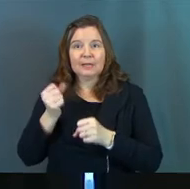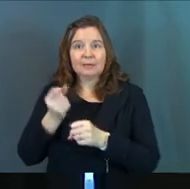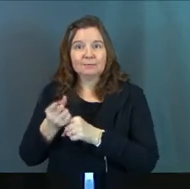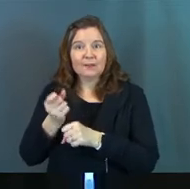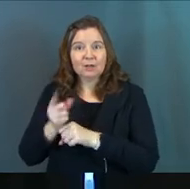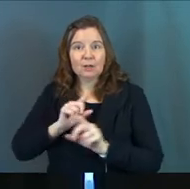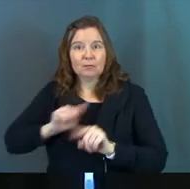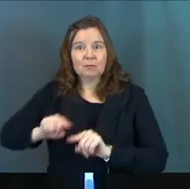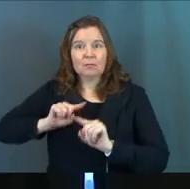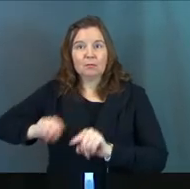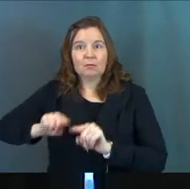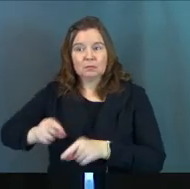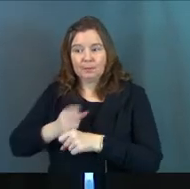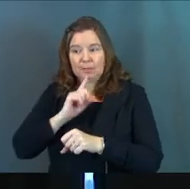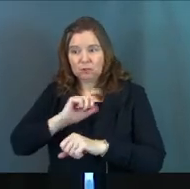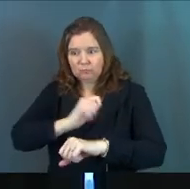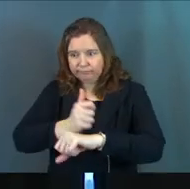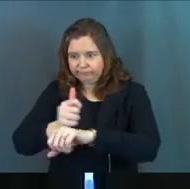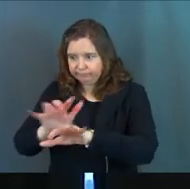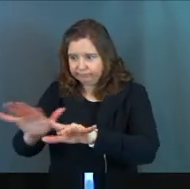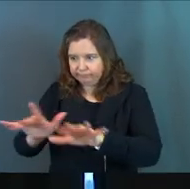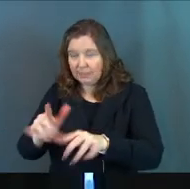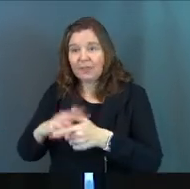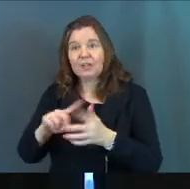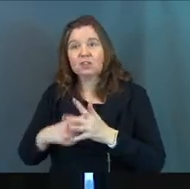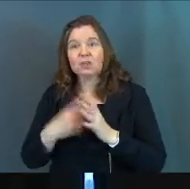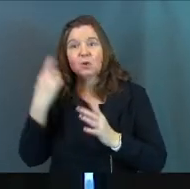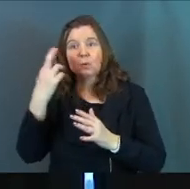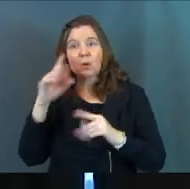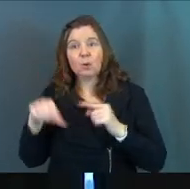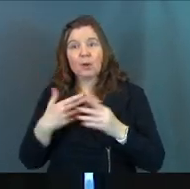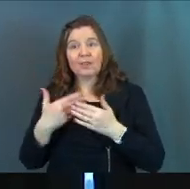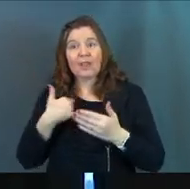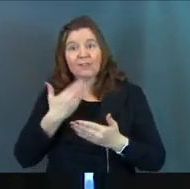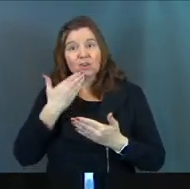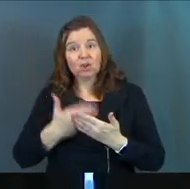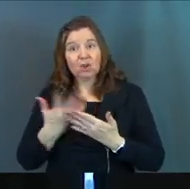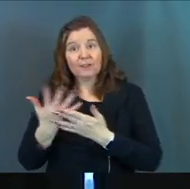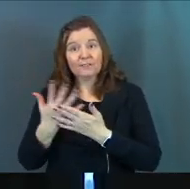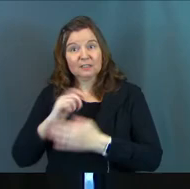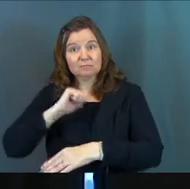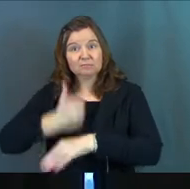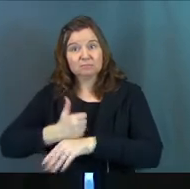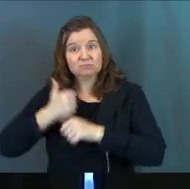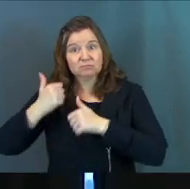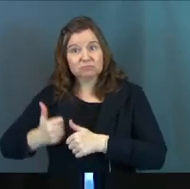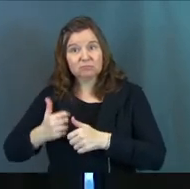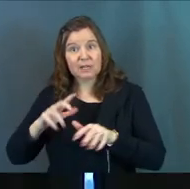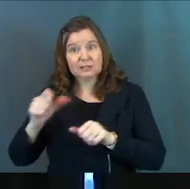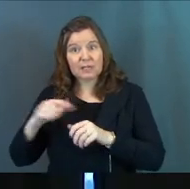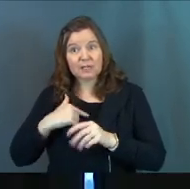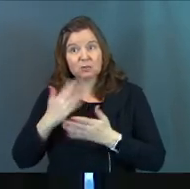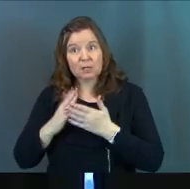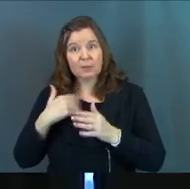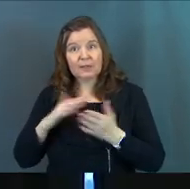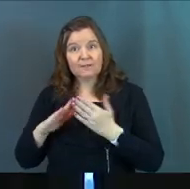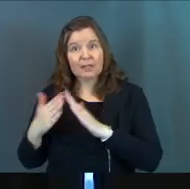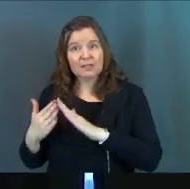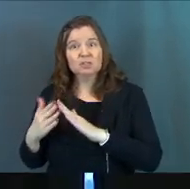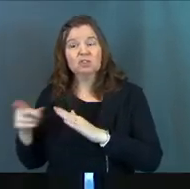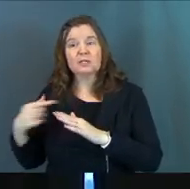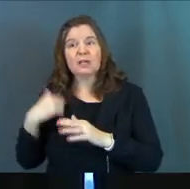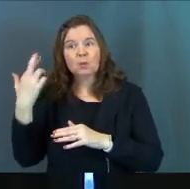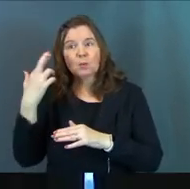times a year to make sure things went forward. And then he started to realize once they had a good filter in place and they were taking it to some of these